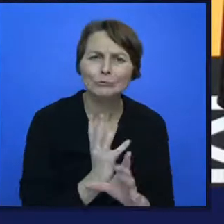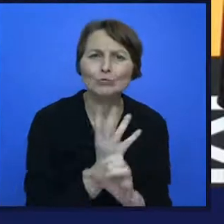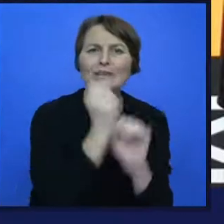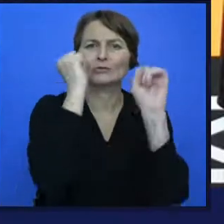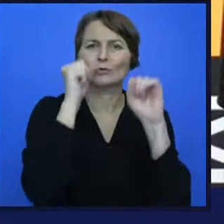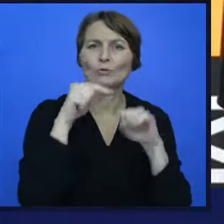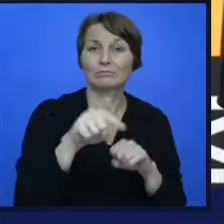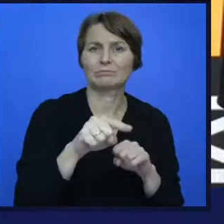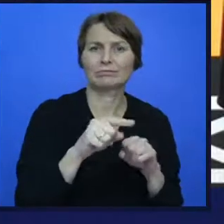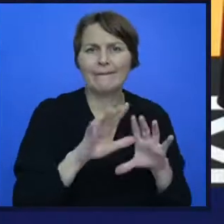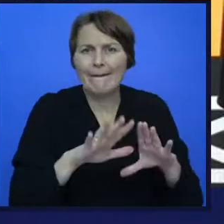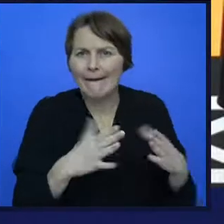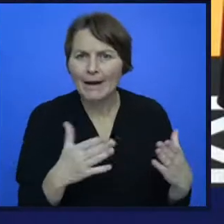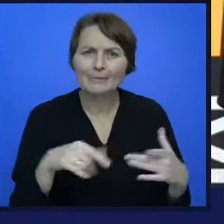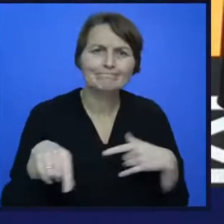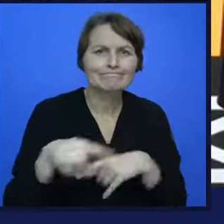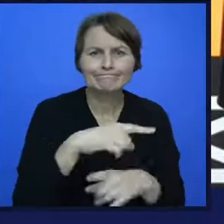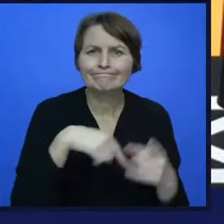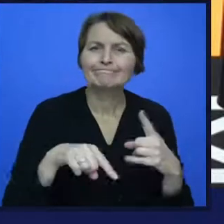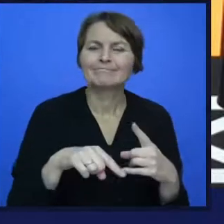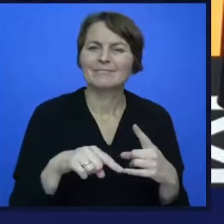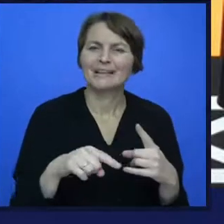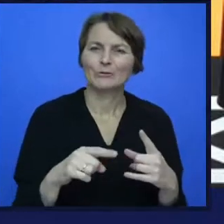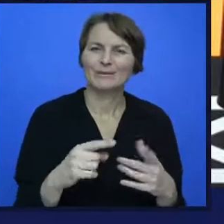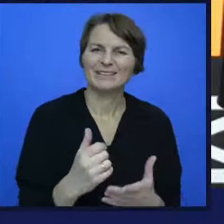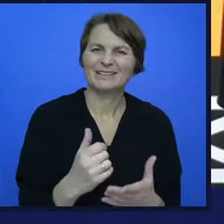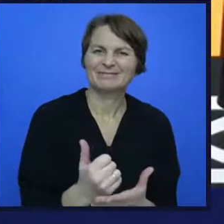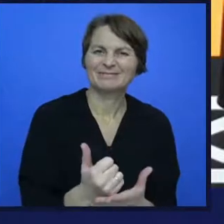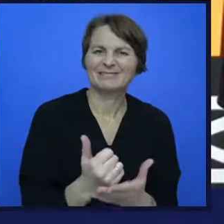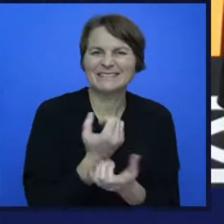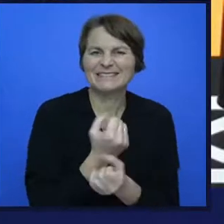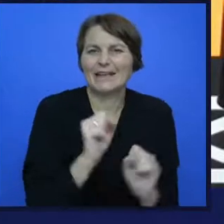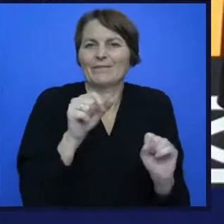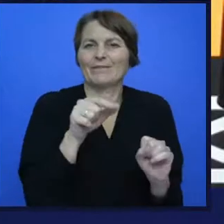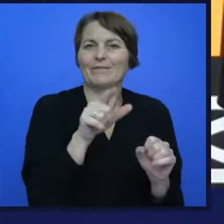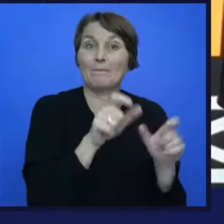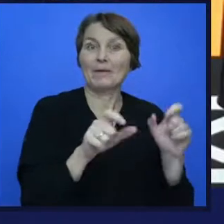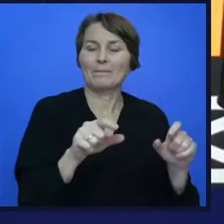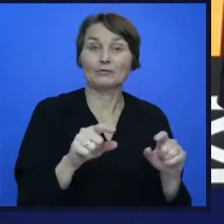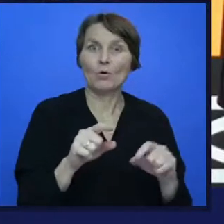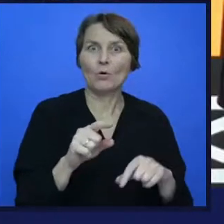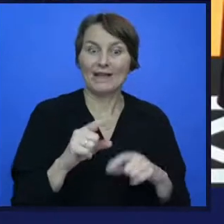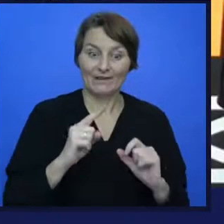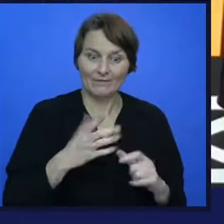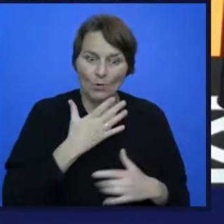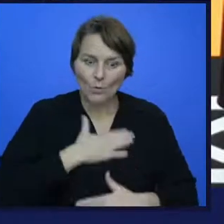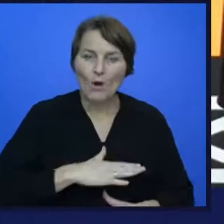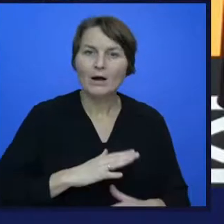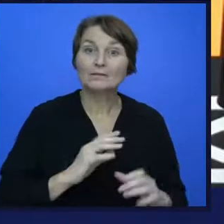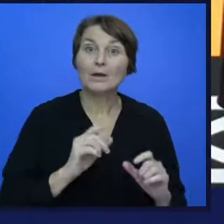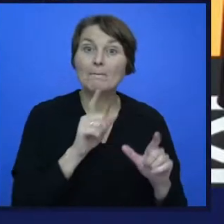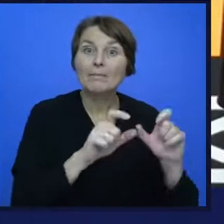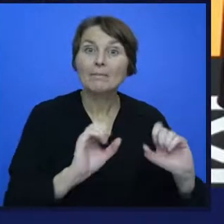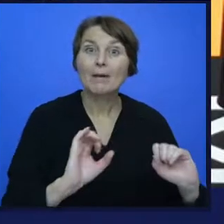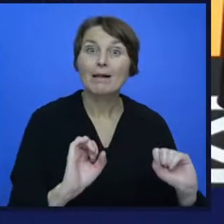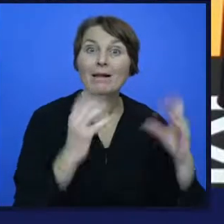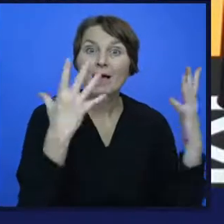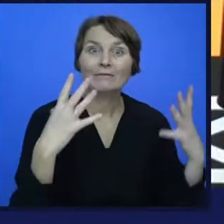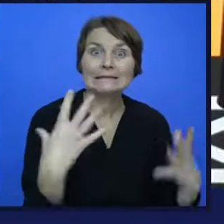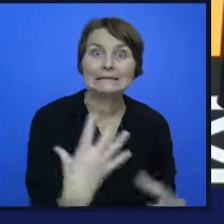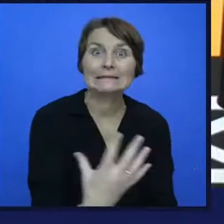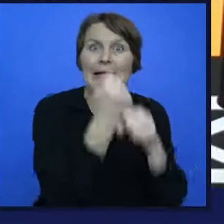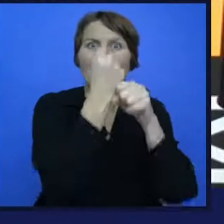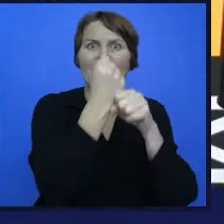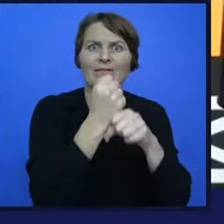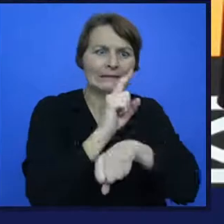these people. And in, you know, saving a life, every second counts. And so, you know, when we looked at this and we looked at the opportunity, like I